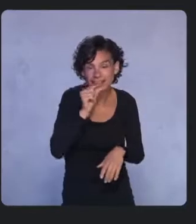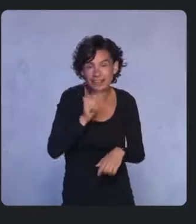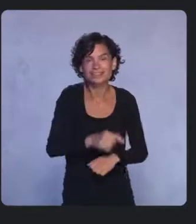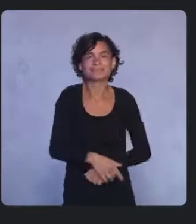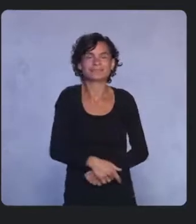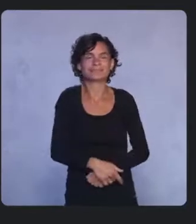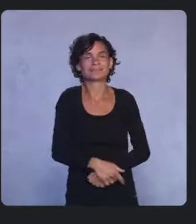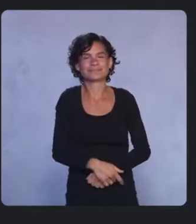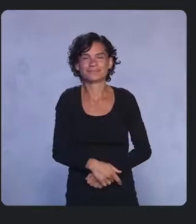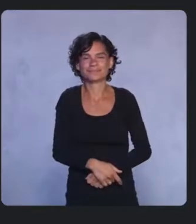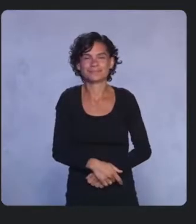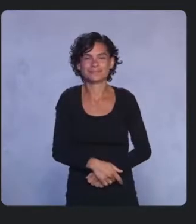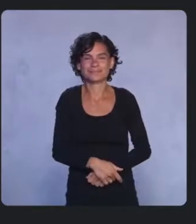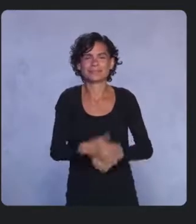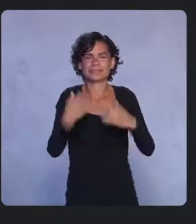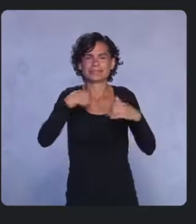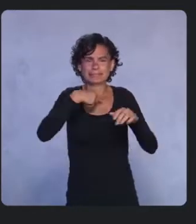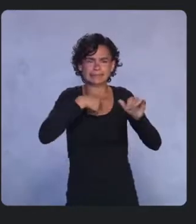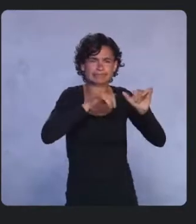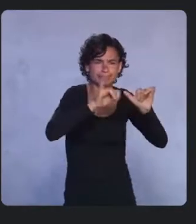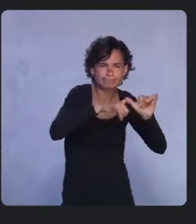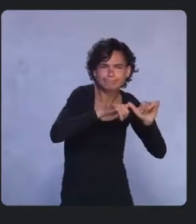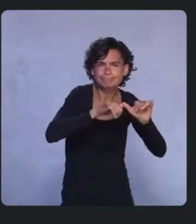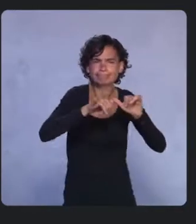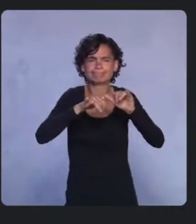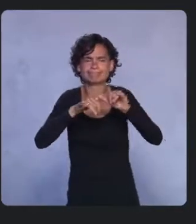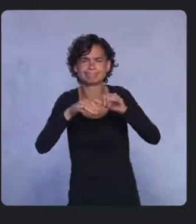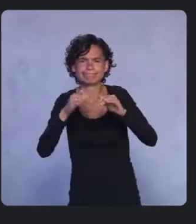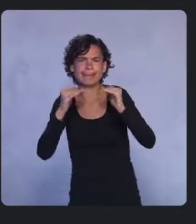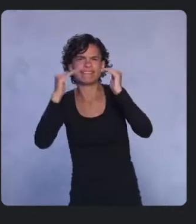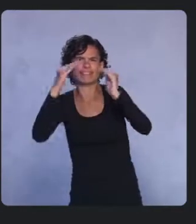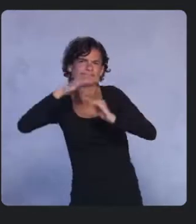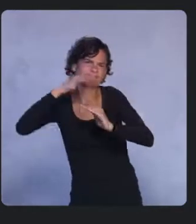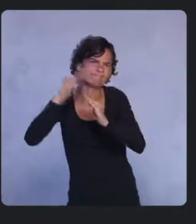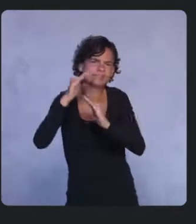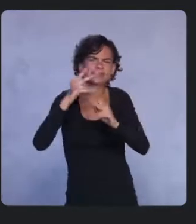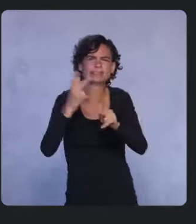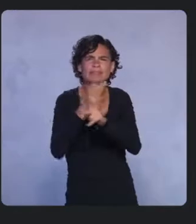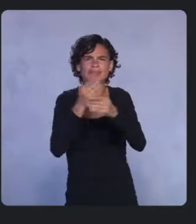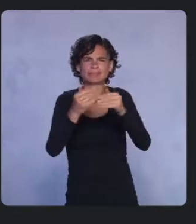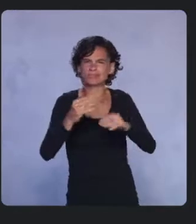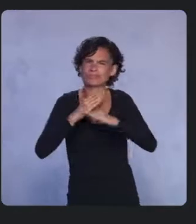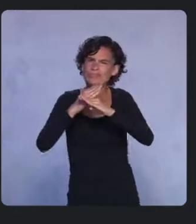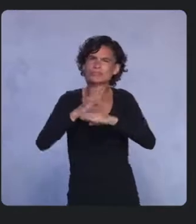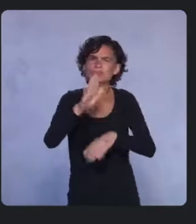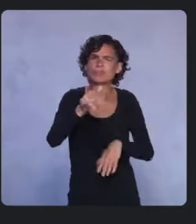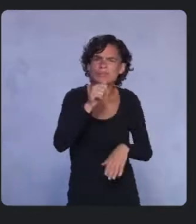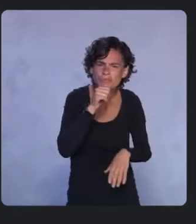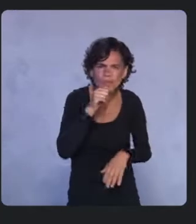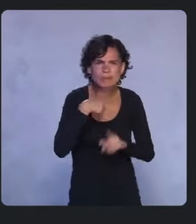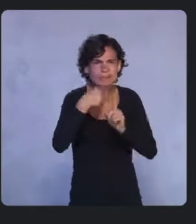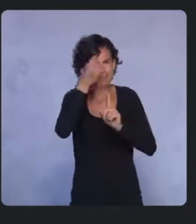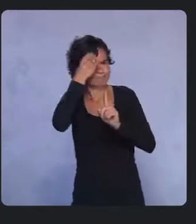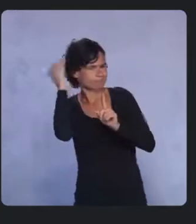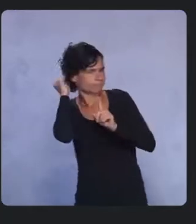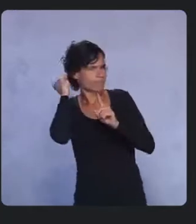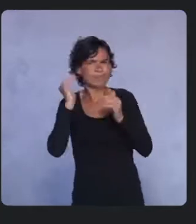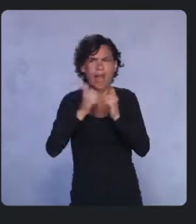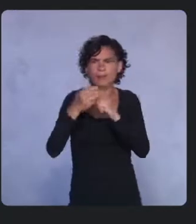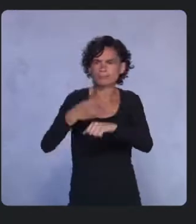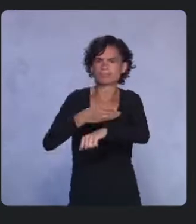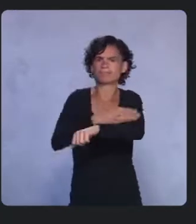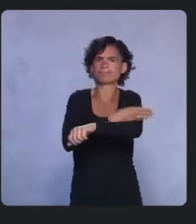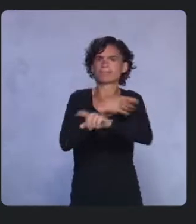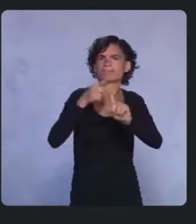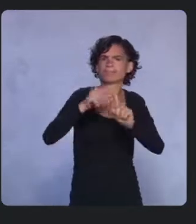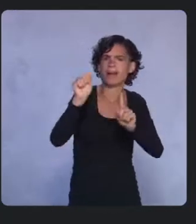Just as we've engineered advanced computing solutions to protect your privacy, we continue to think about future advances in AI and their potential